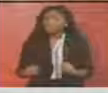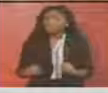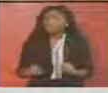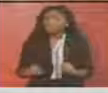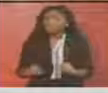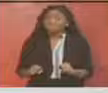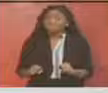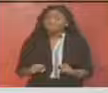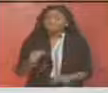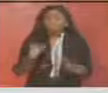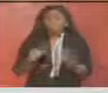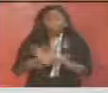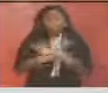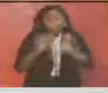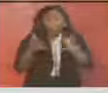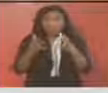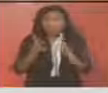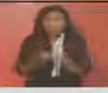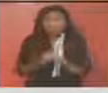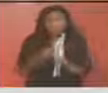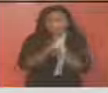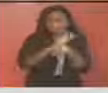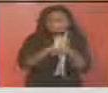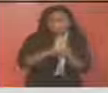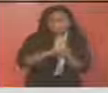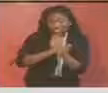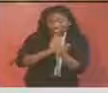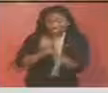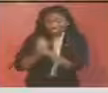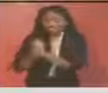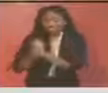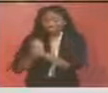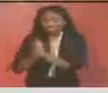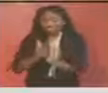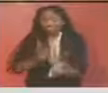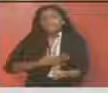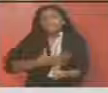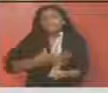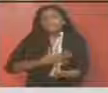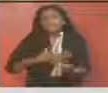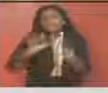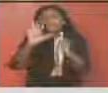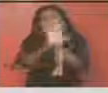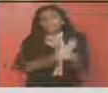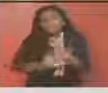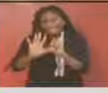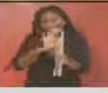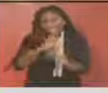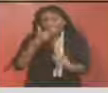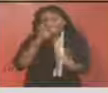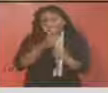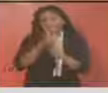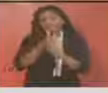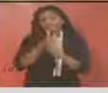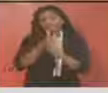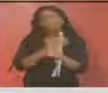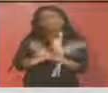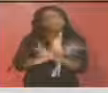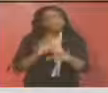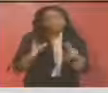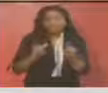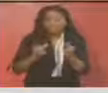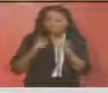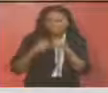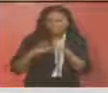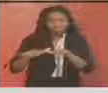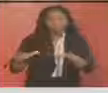to prevent mutations and the way to prevent variants arising is to prevent new infections. For COVID-19, this